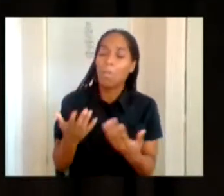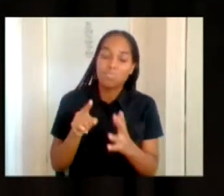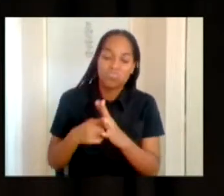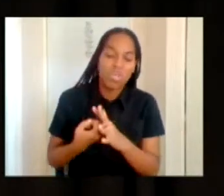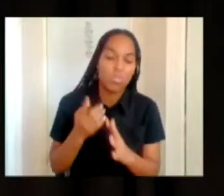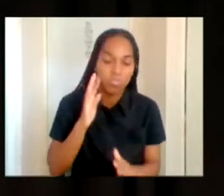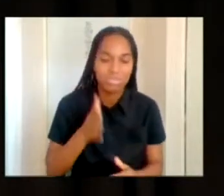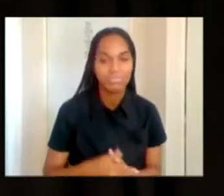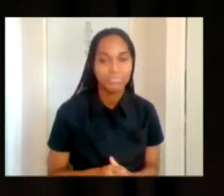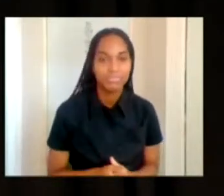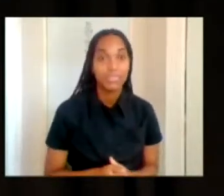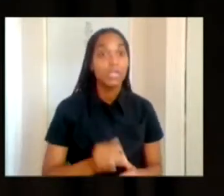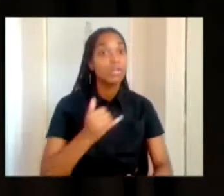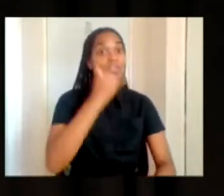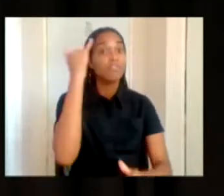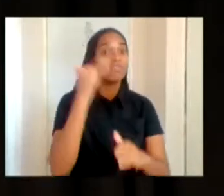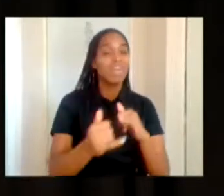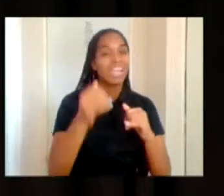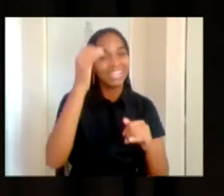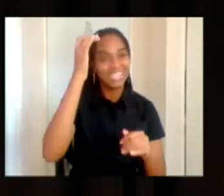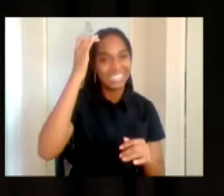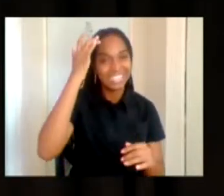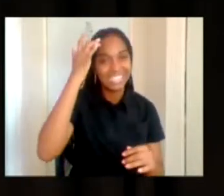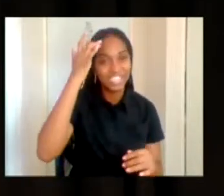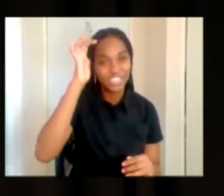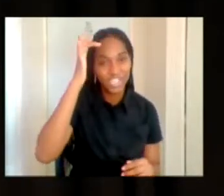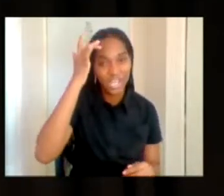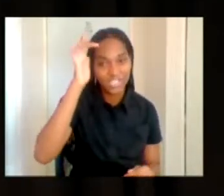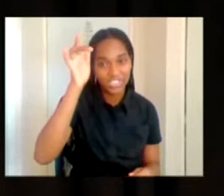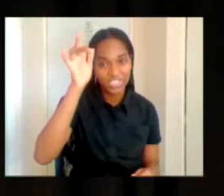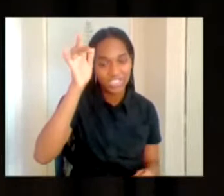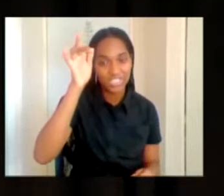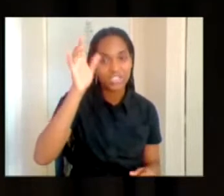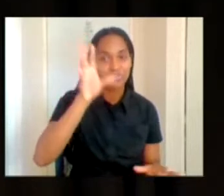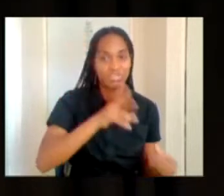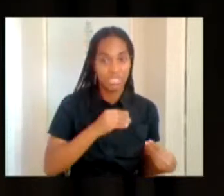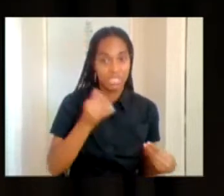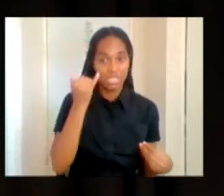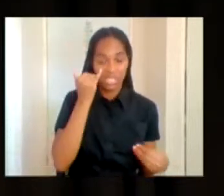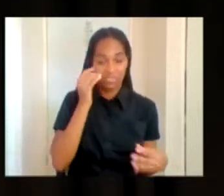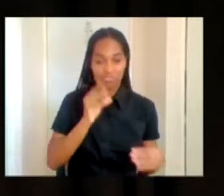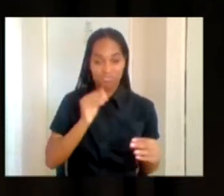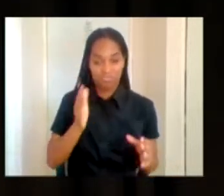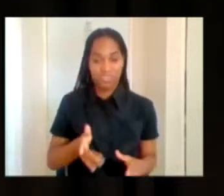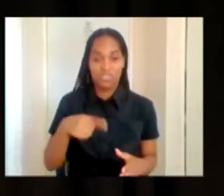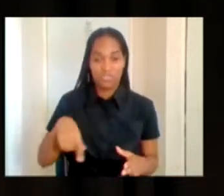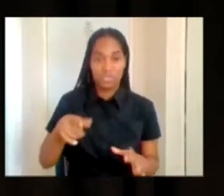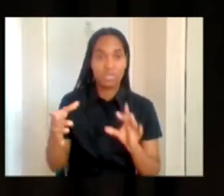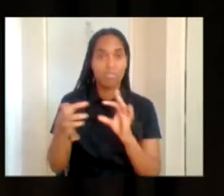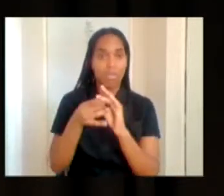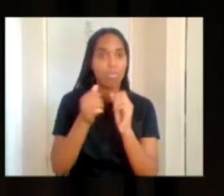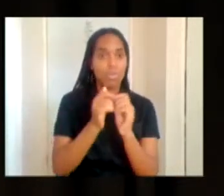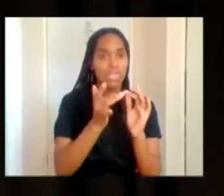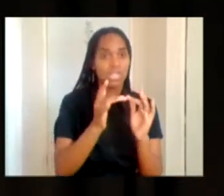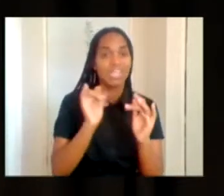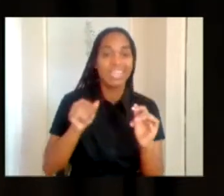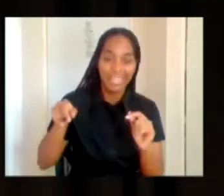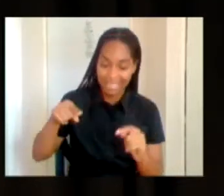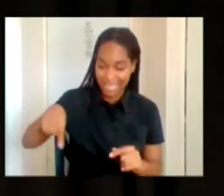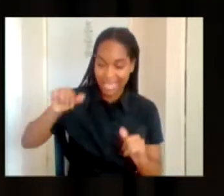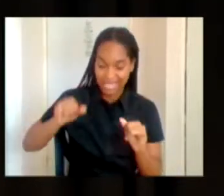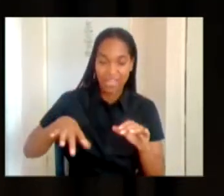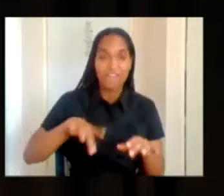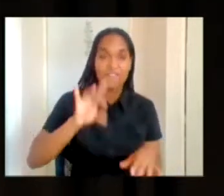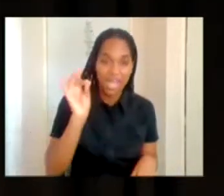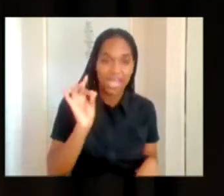And then finally, the intelligent receivers. So if the receivers are in fact hooked to the internet, they can go out and find the extra data. They can go back to the